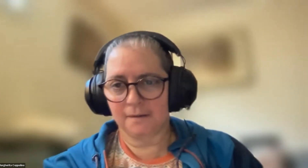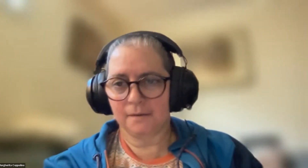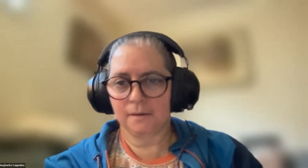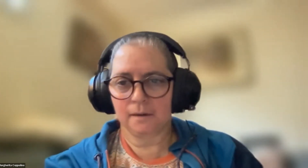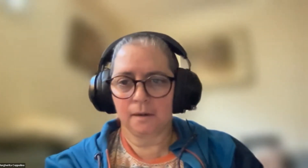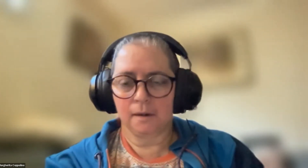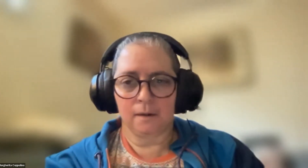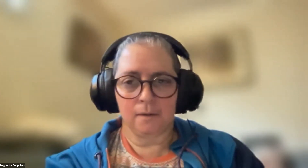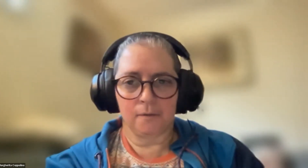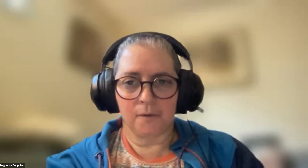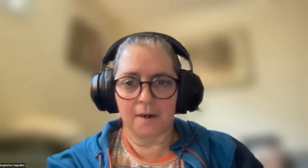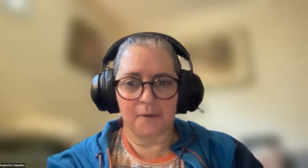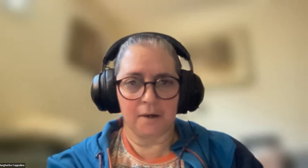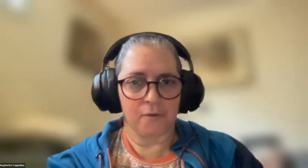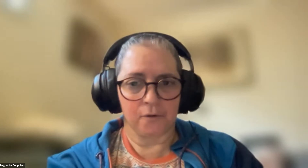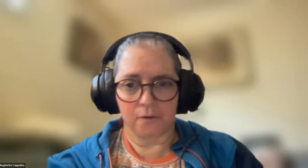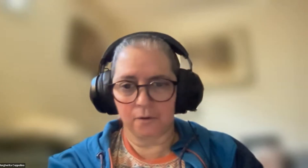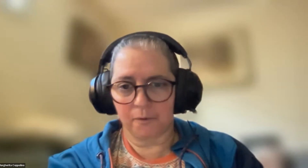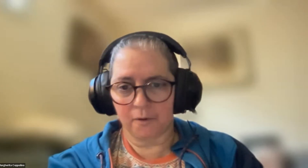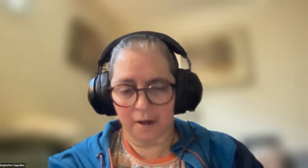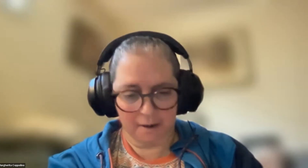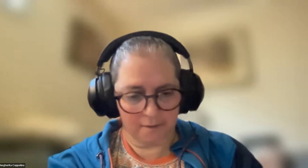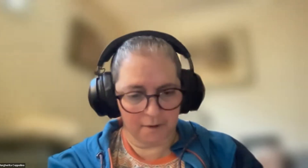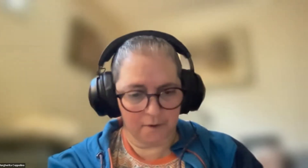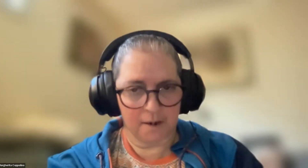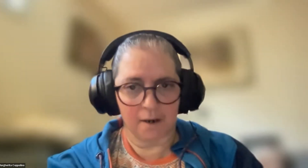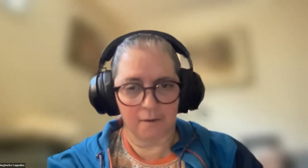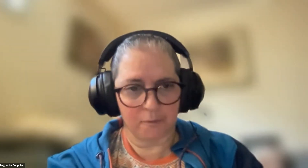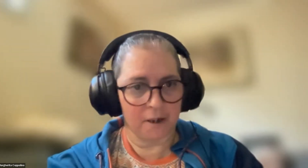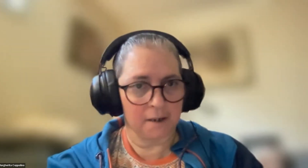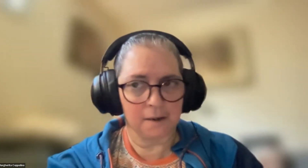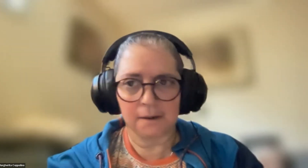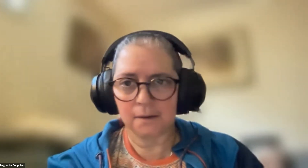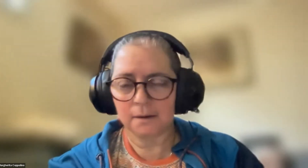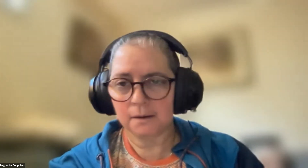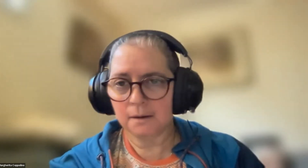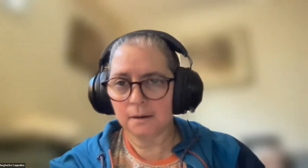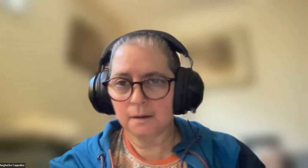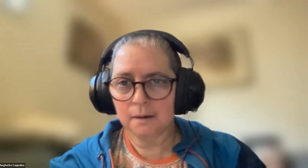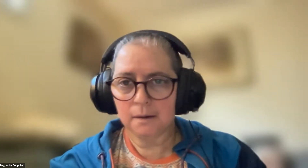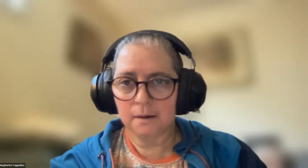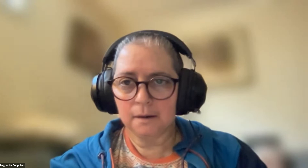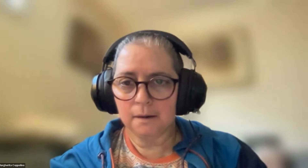Okay. So what I might do, because I can't see the next presenter,